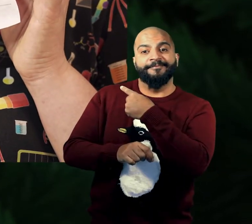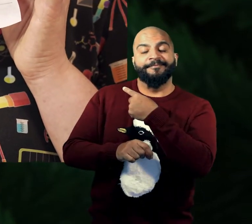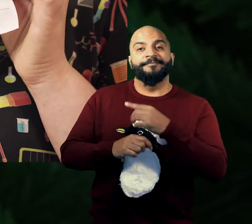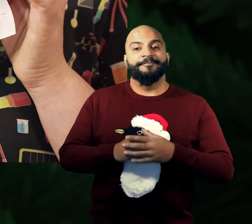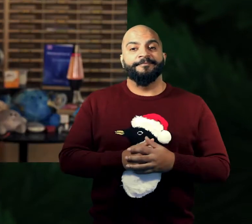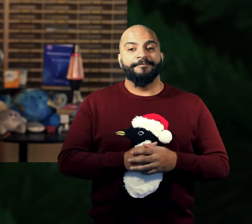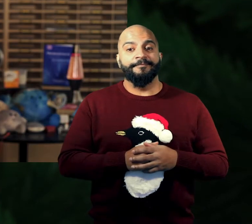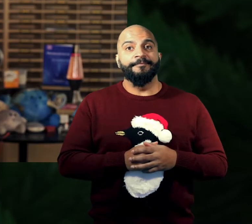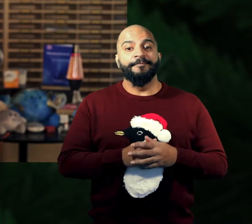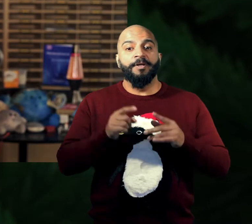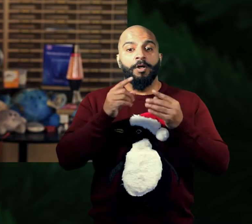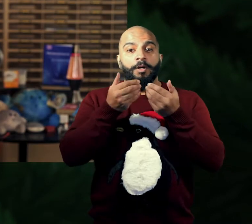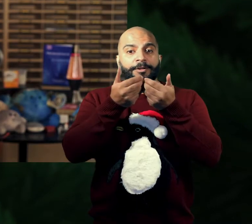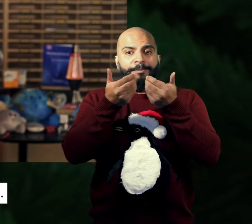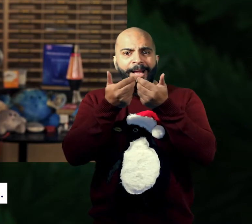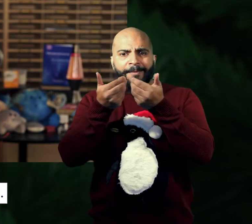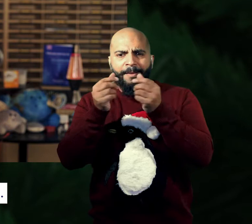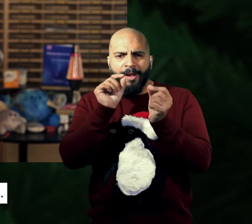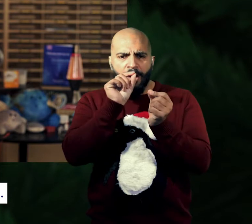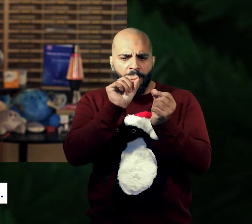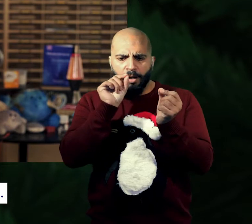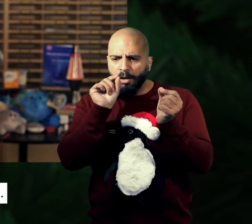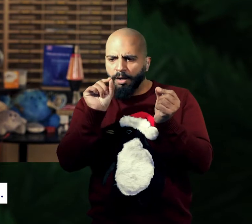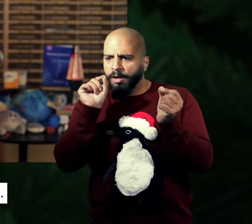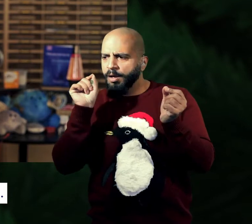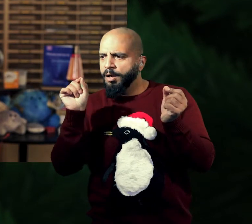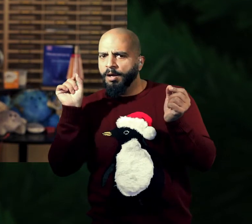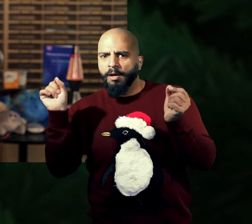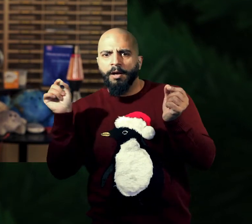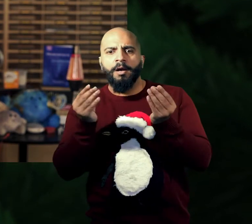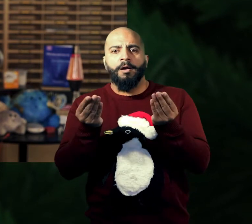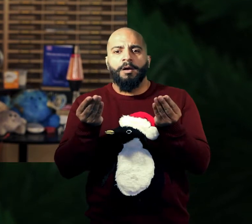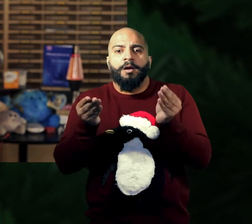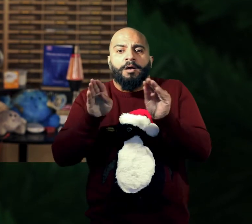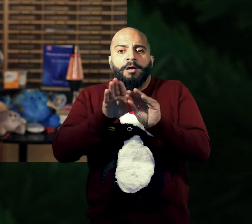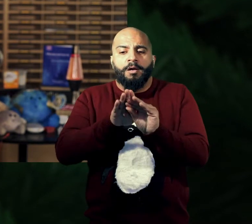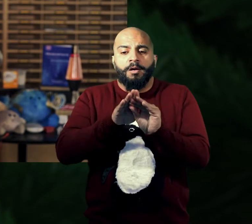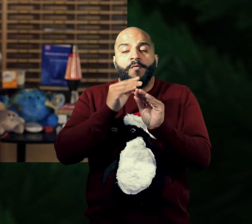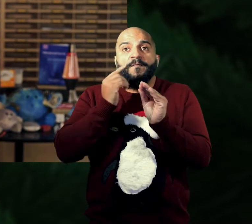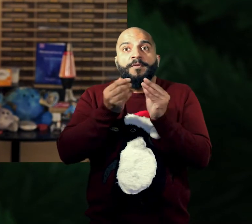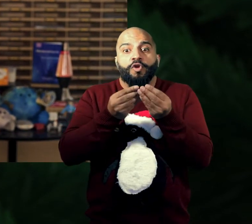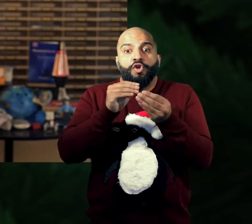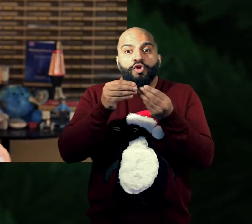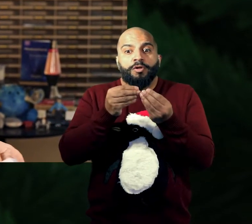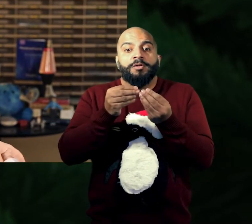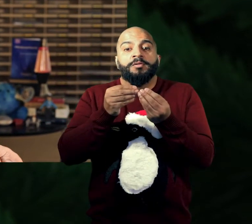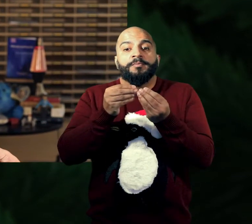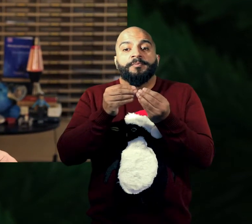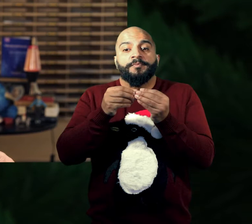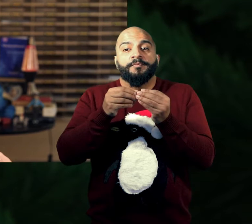line. Leave a bit of space between them as they can spread out a little bit then. And when it's finished, secure